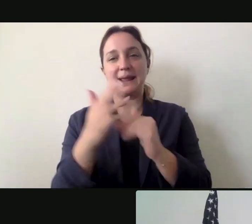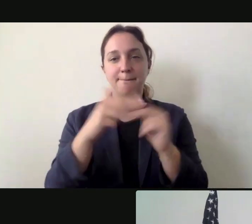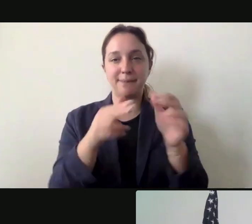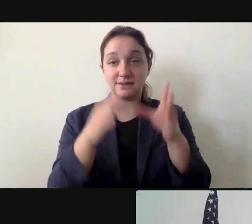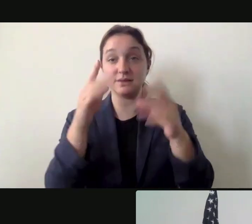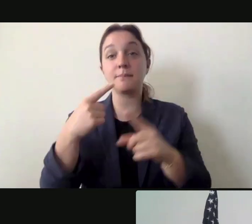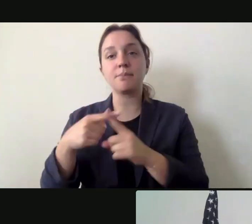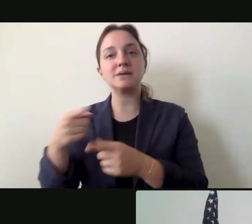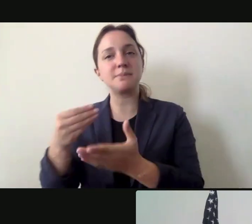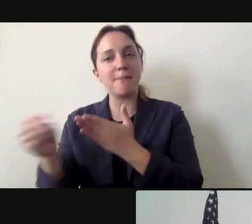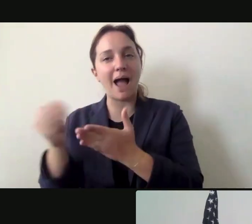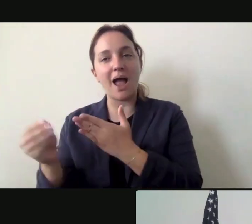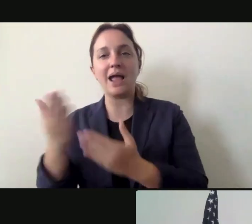in our construction. All that's going directly to the efforts that we're talking about here. And then we just look at the climate aspects of that